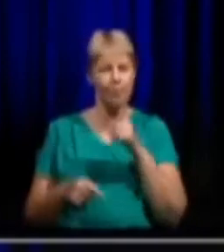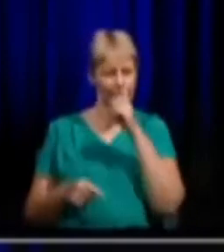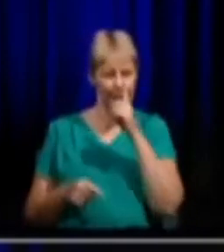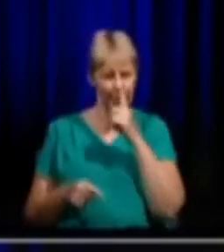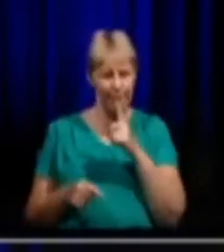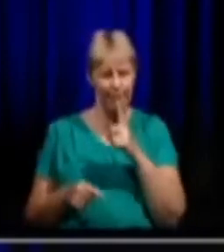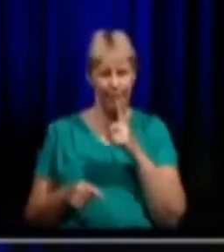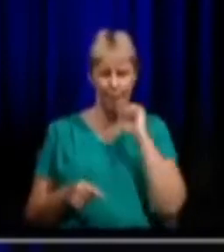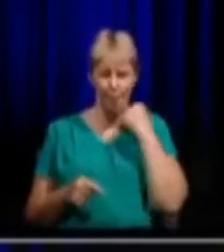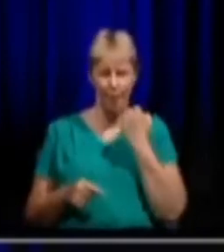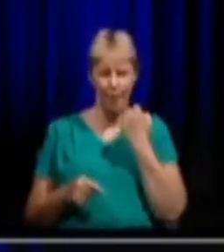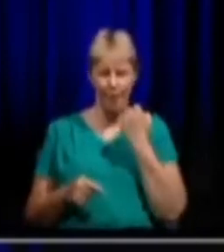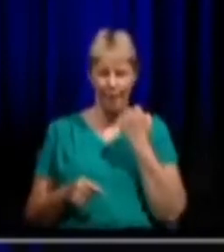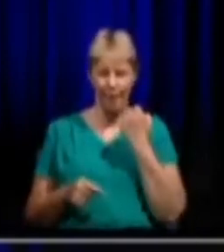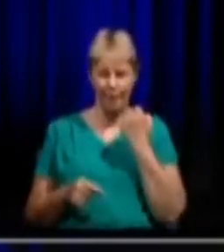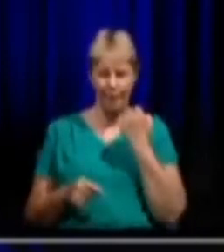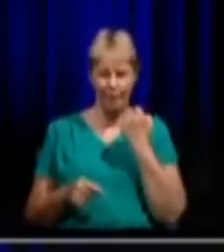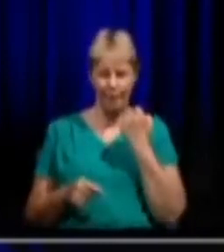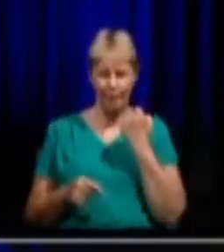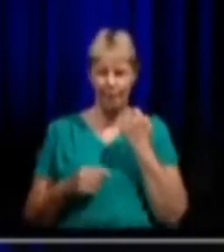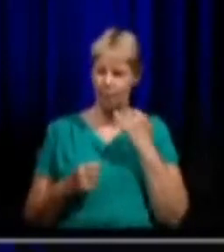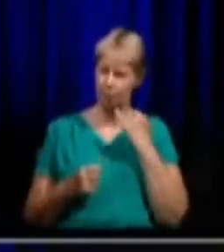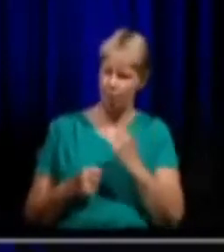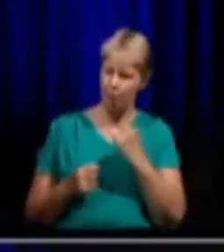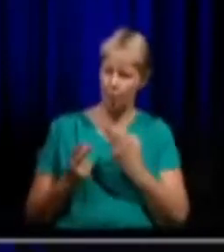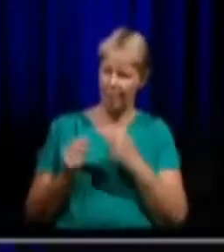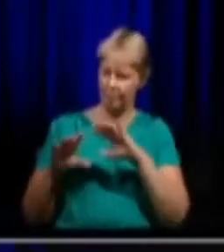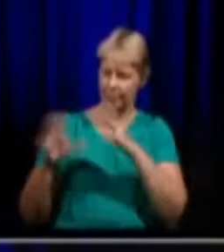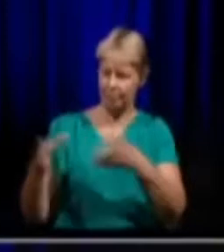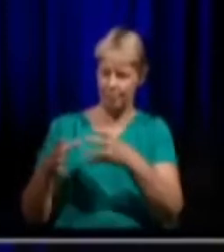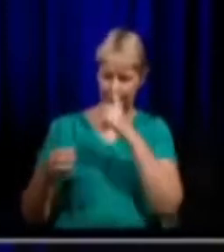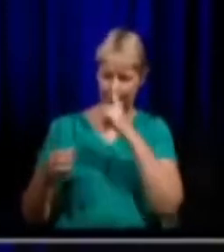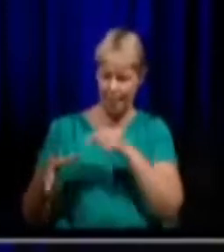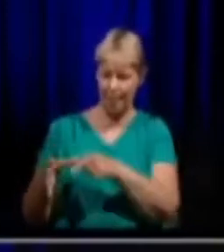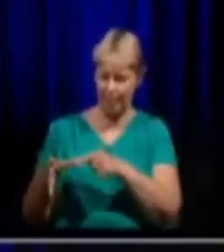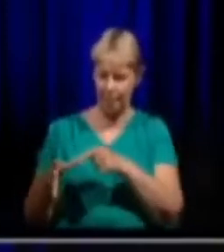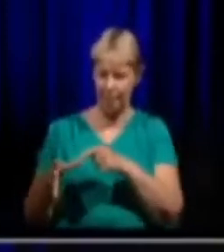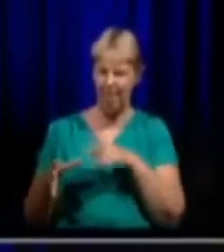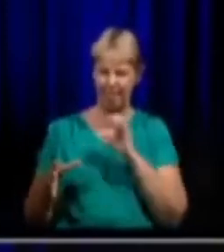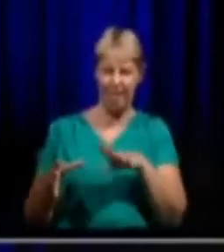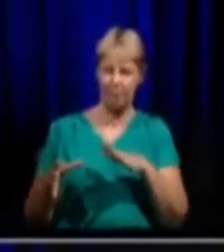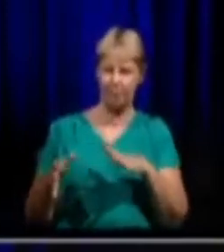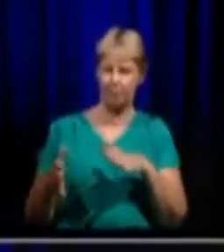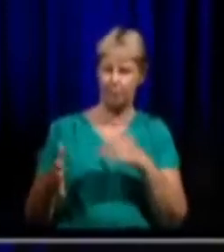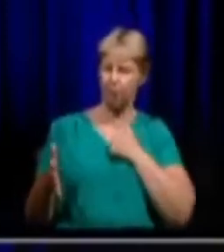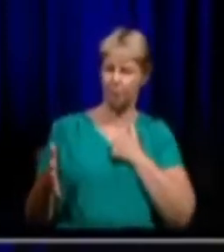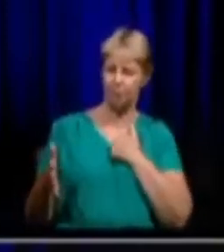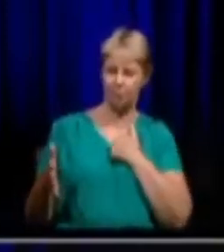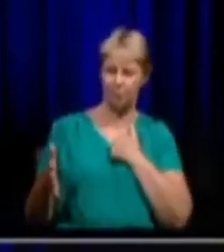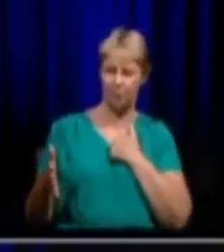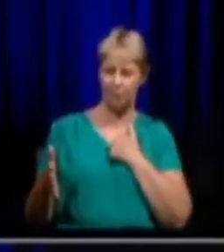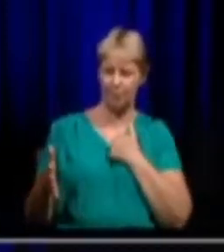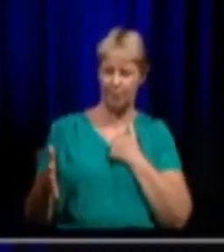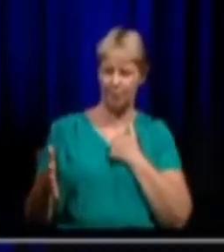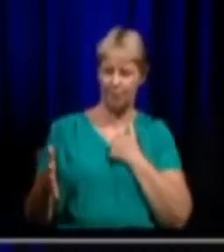wrong with the crowd than be right by ourselves, right? So most of us would be wrong with the crowd